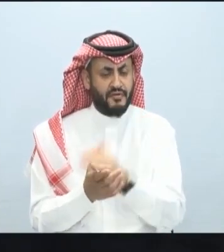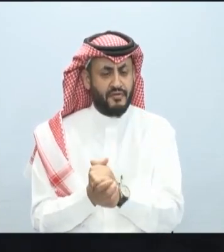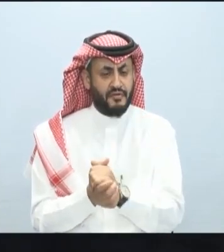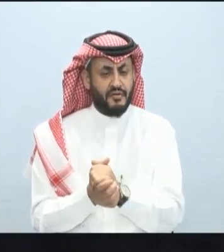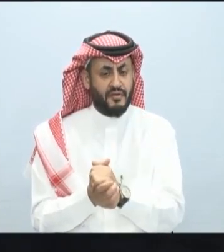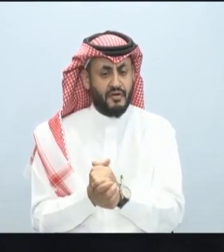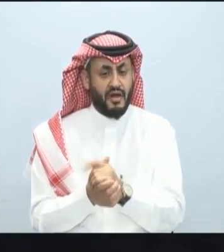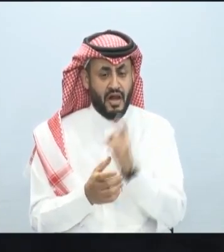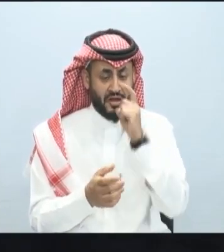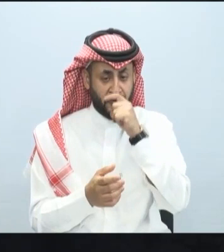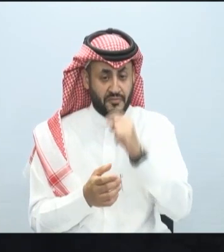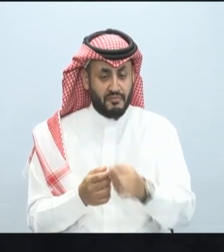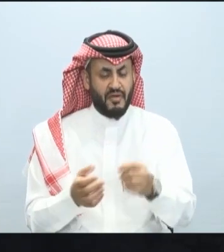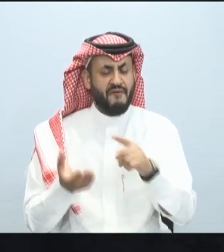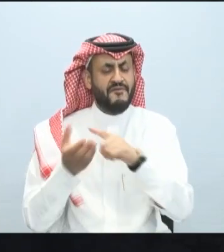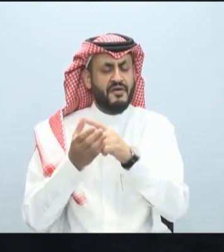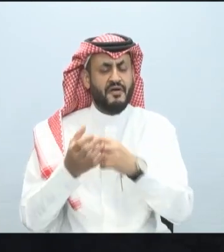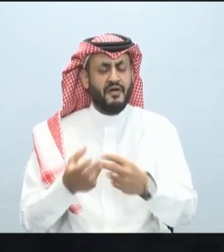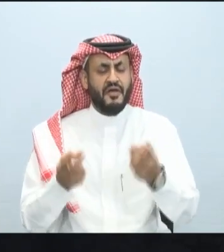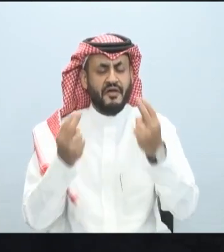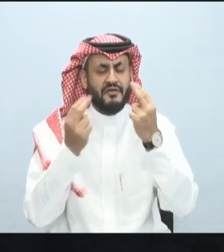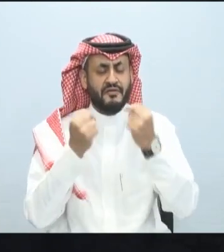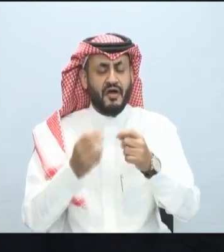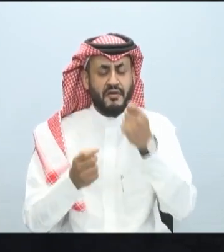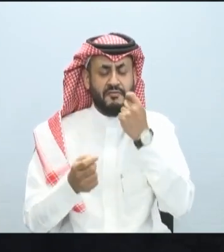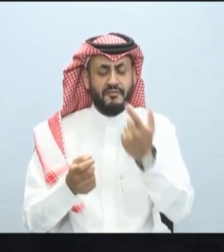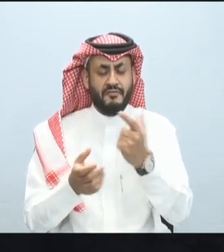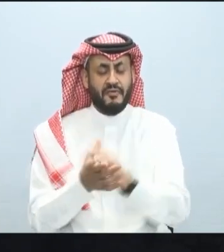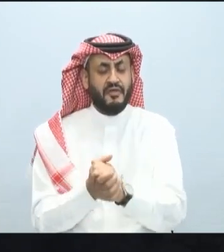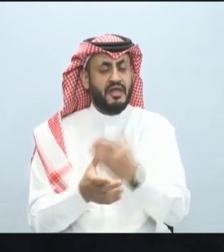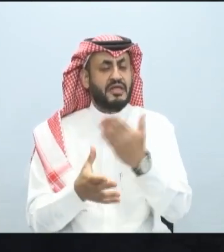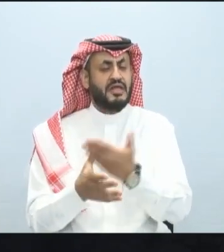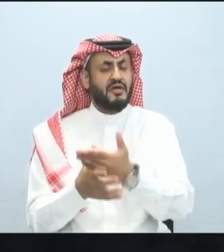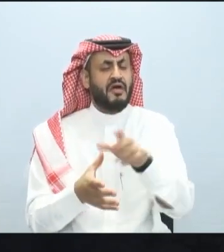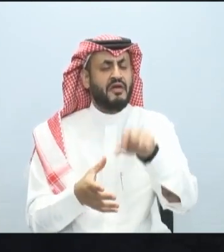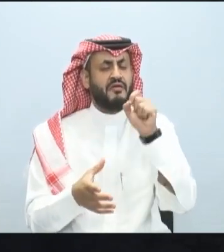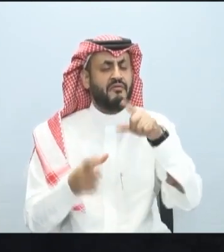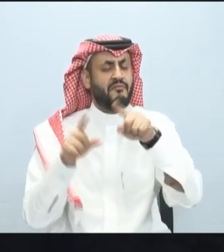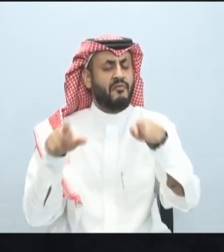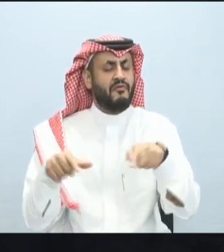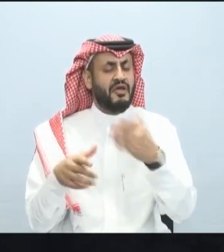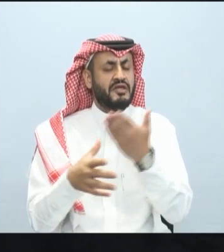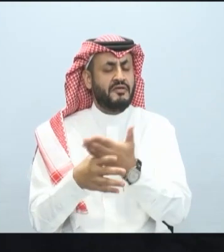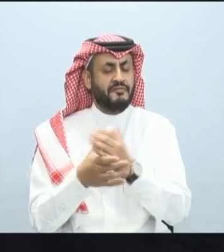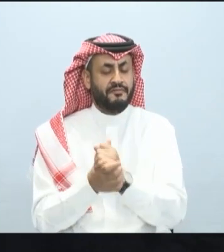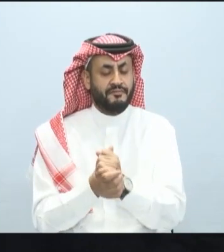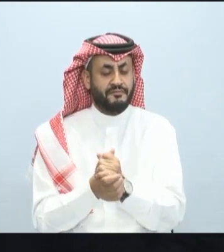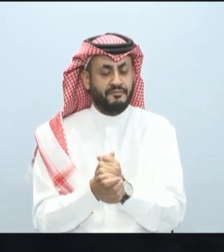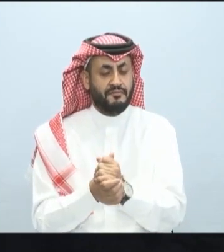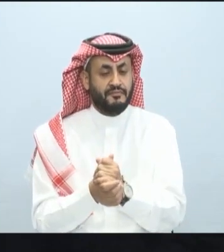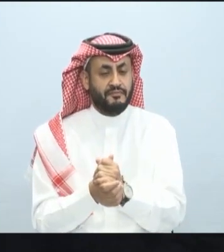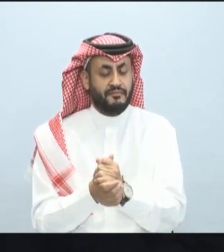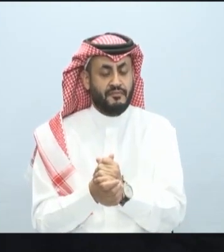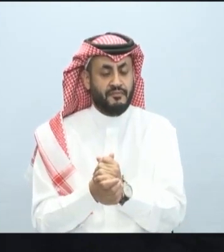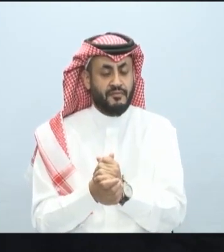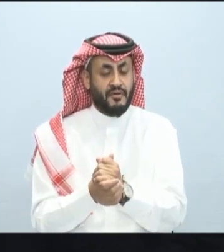it interesting and I have to make it clear what my point is and why did I choose this movie. Of course, any type of movie